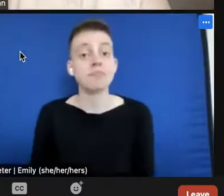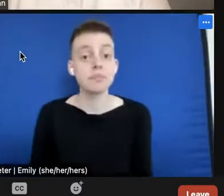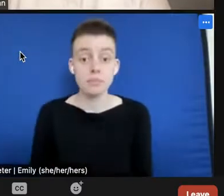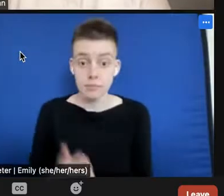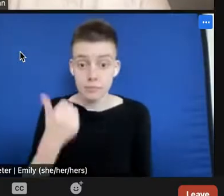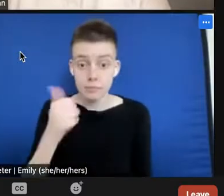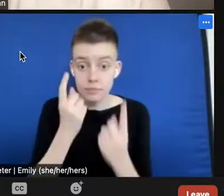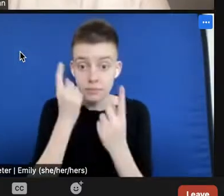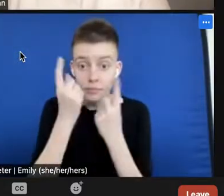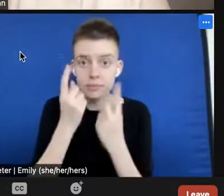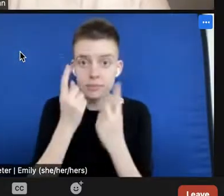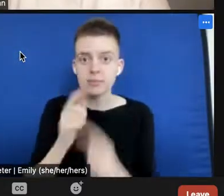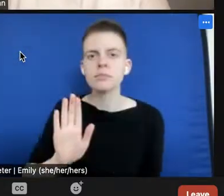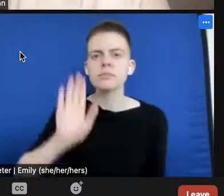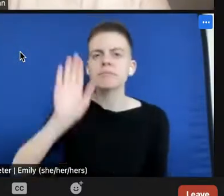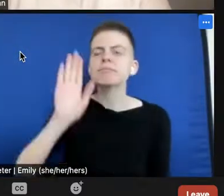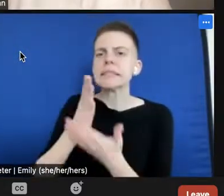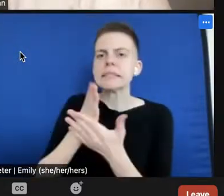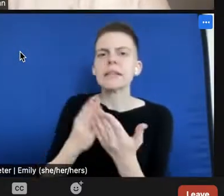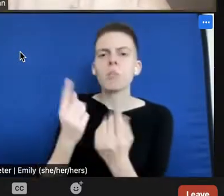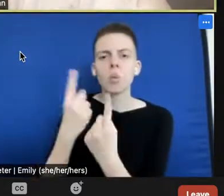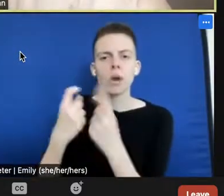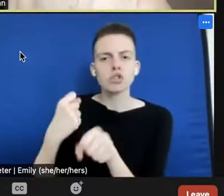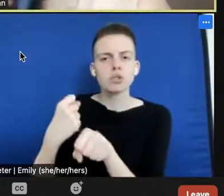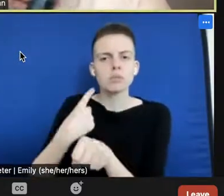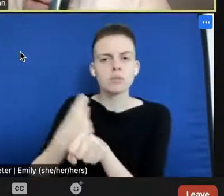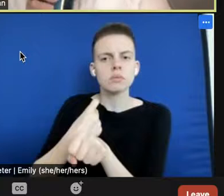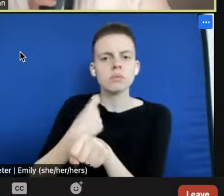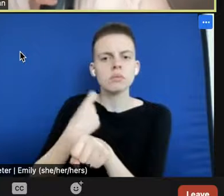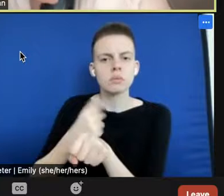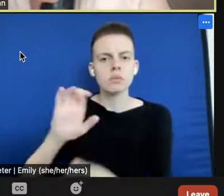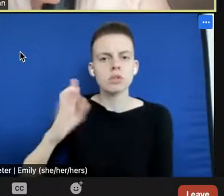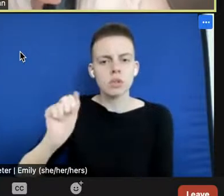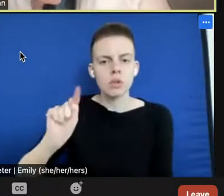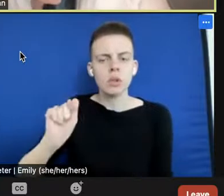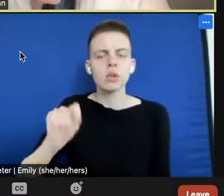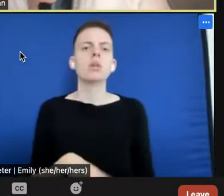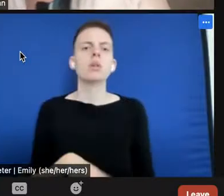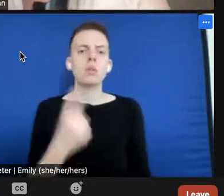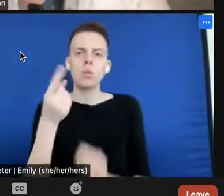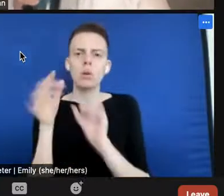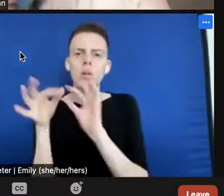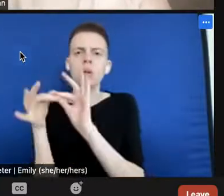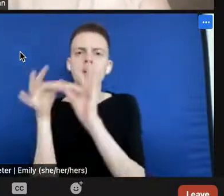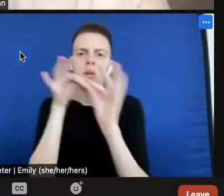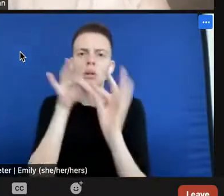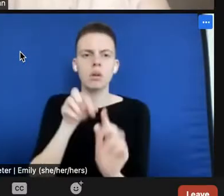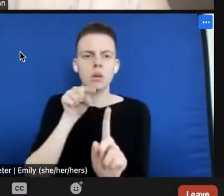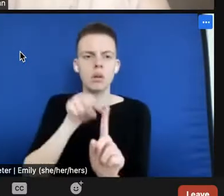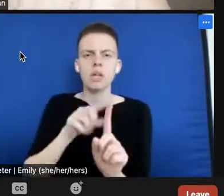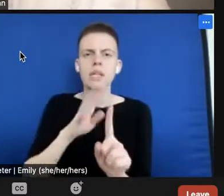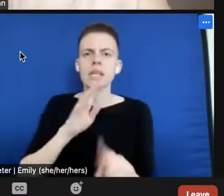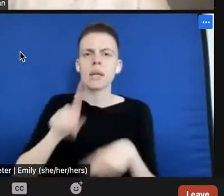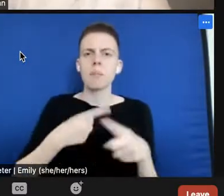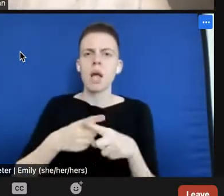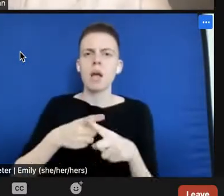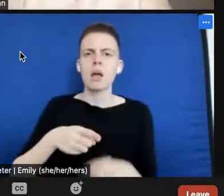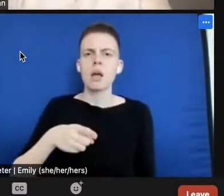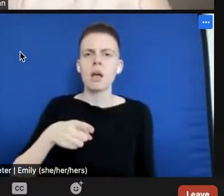Christine, while we're still on this, there was a couple questions. Uh-huh. Referring back to the device and the child that